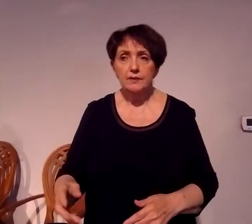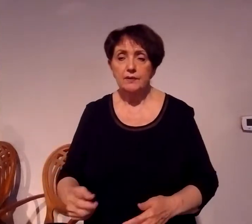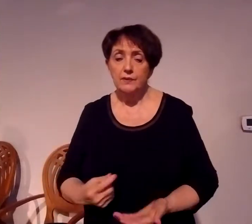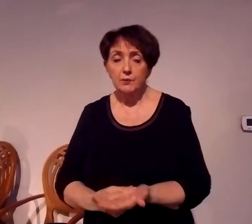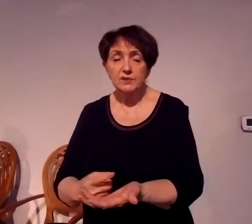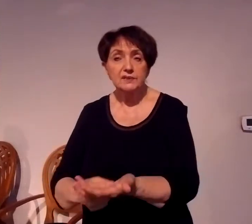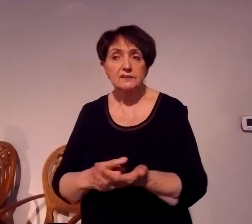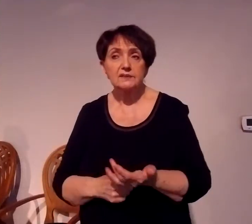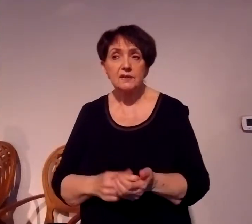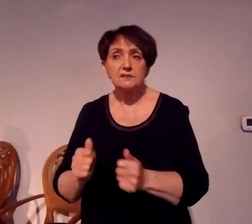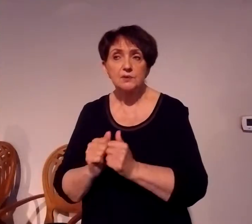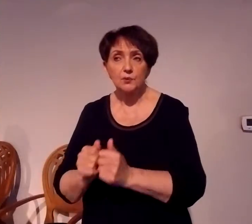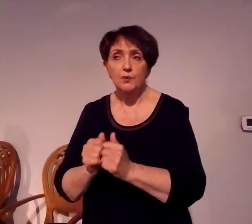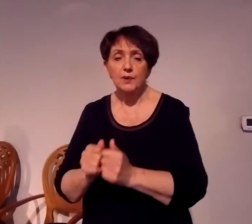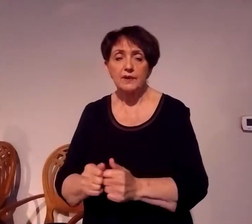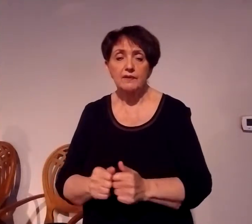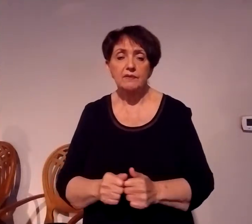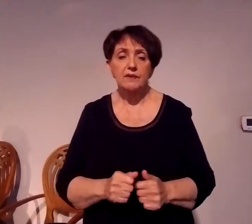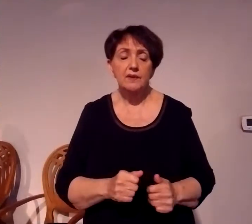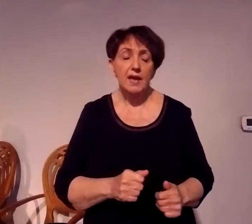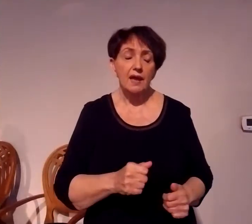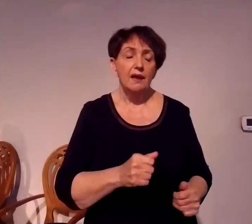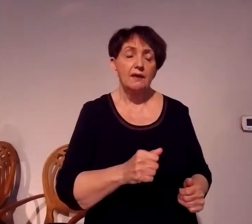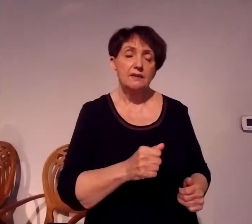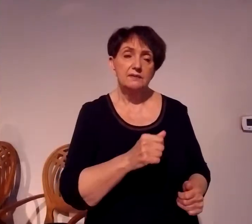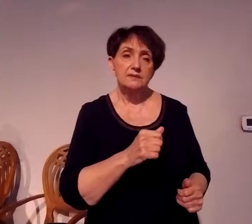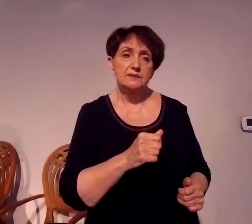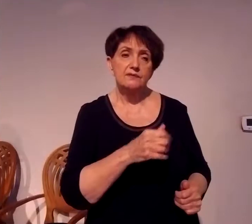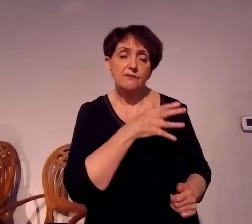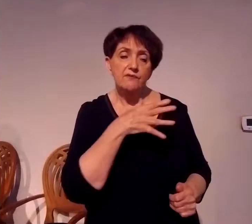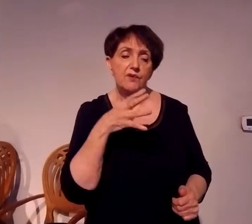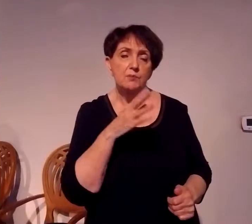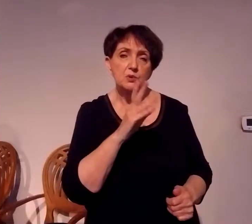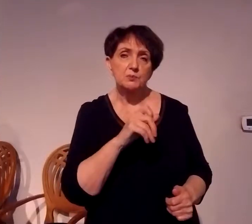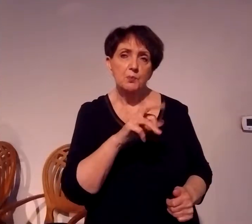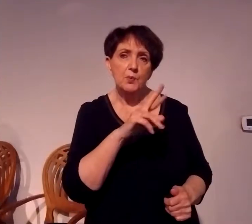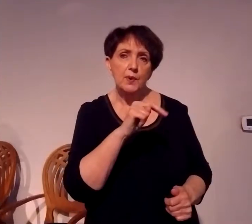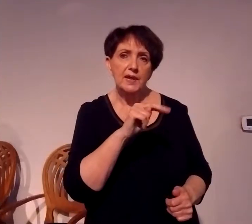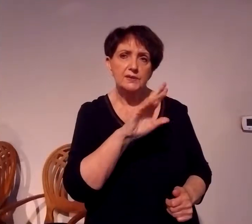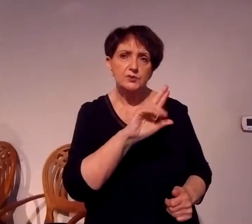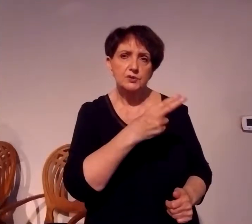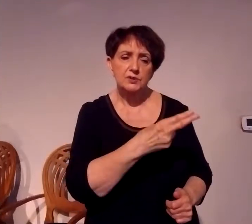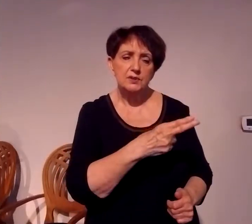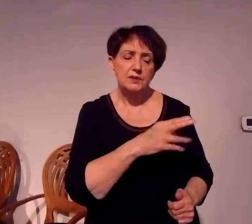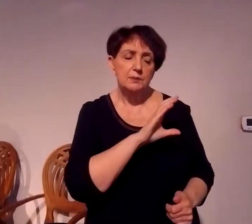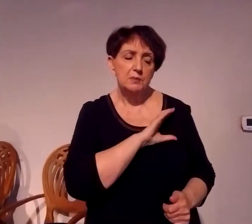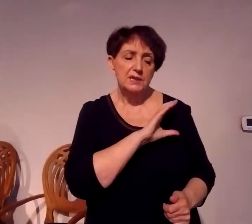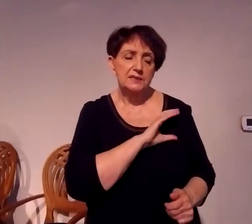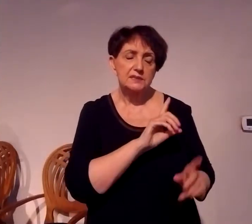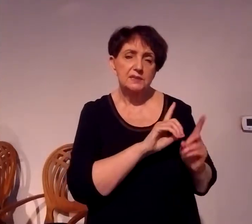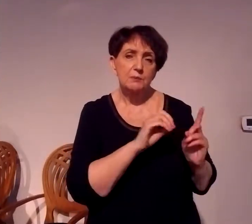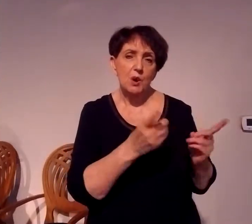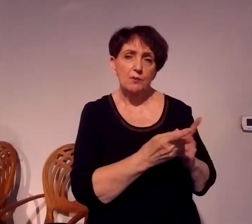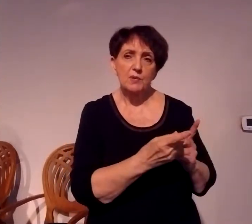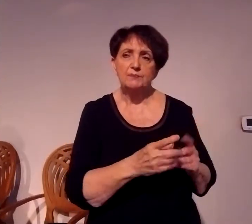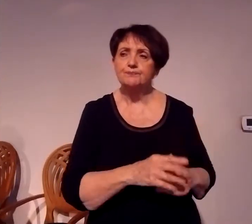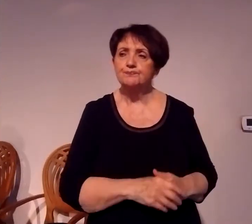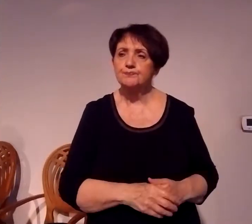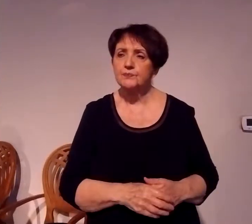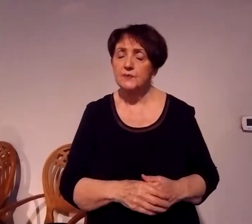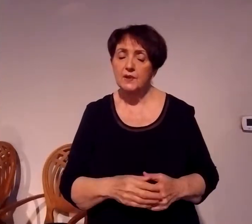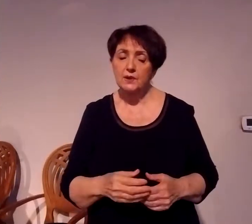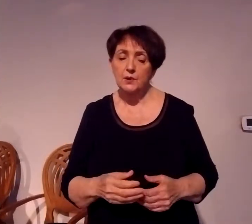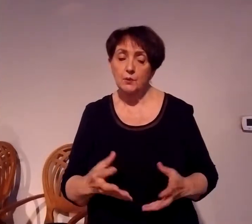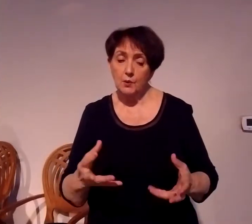up to and including the Farmers Branch Police Department. And we said, we'd love for you to be a part of what we're